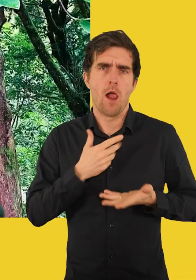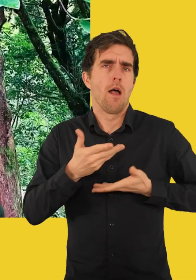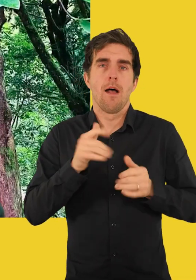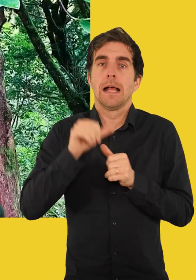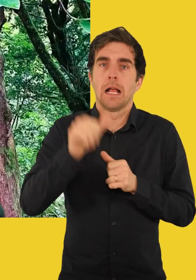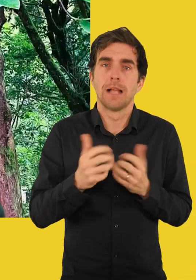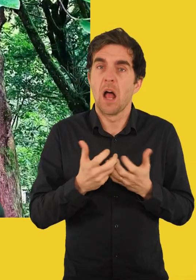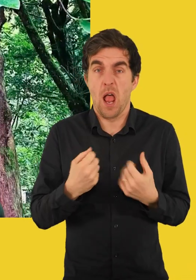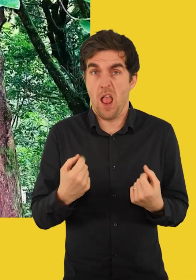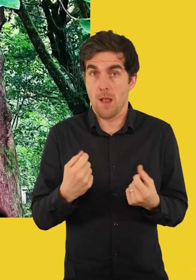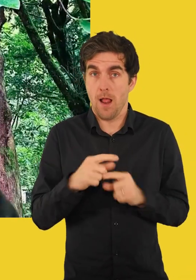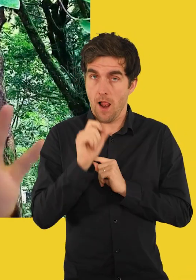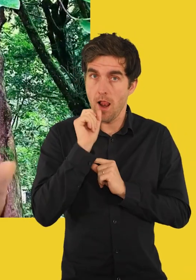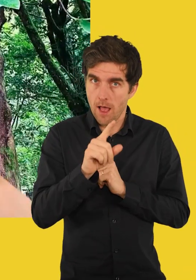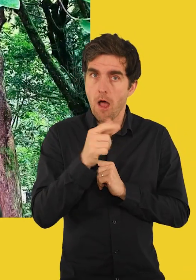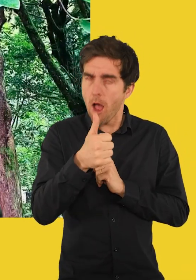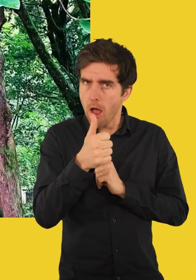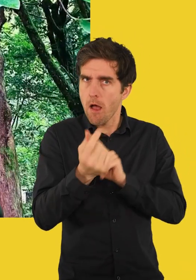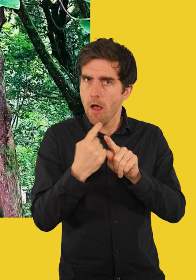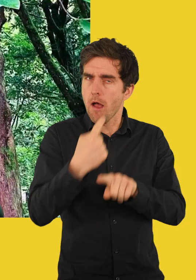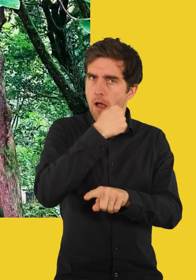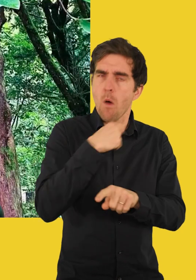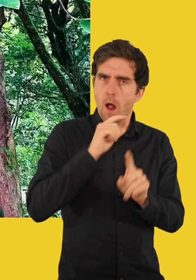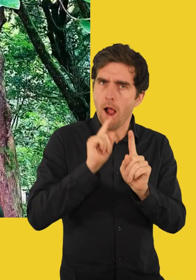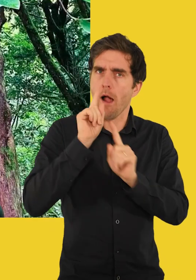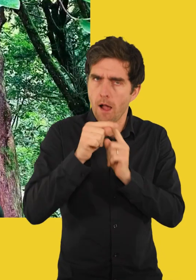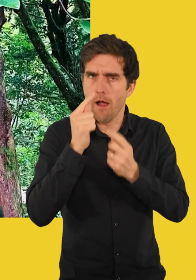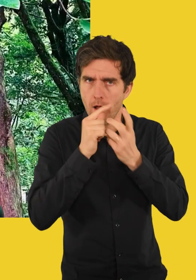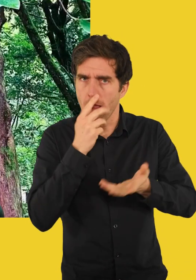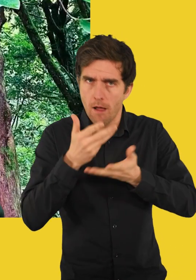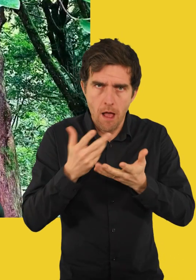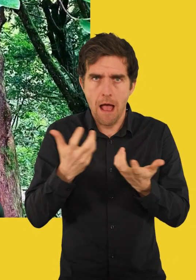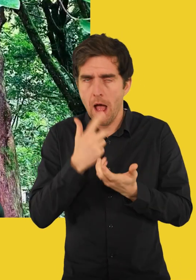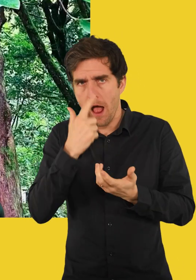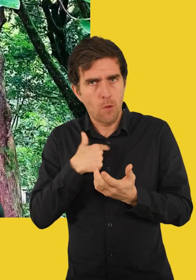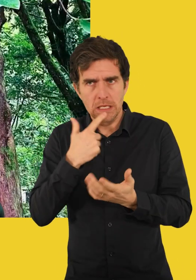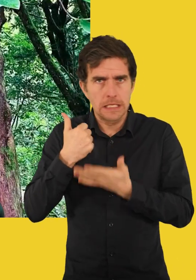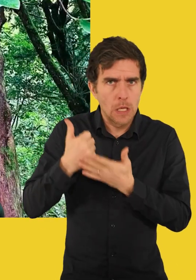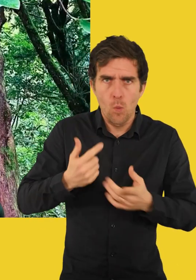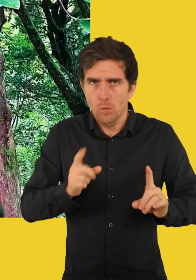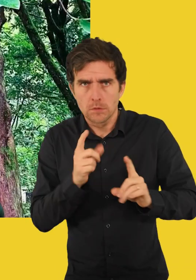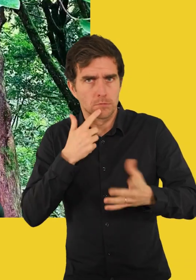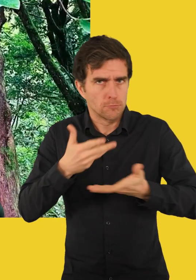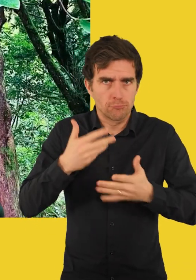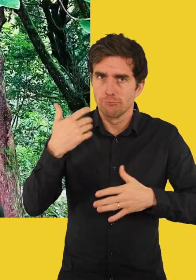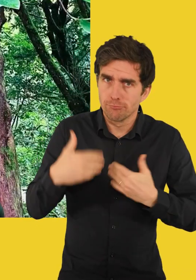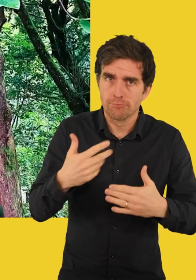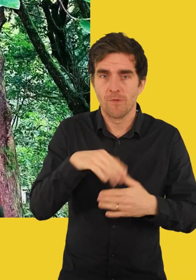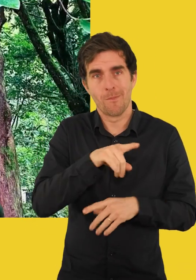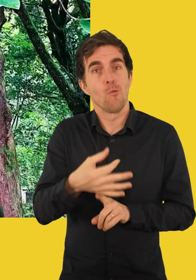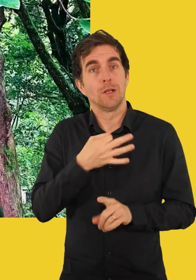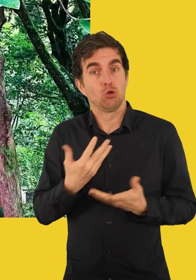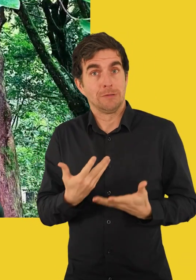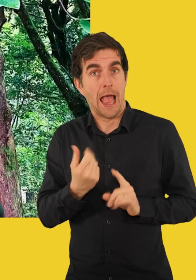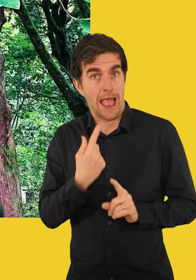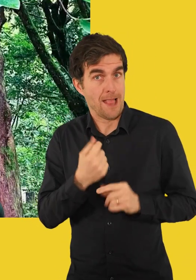we will also have a conversation afterwards just by email to see if there's anything we would like to respond to from those